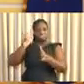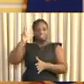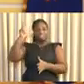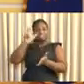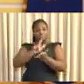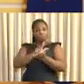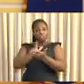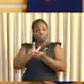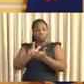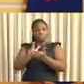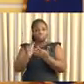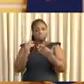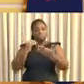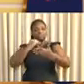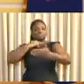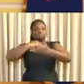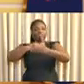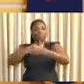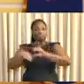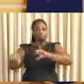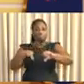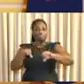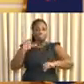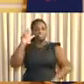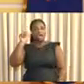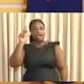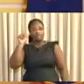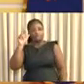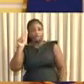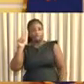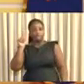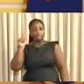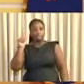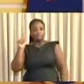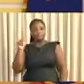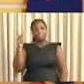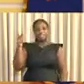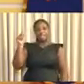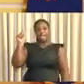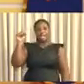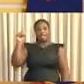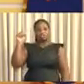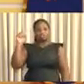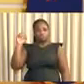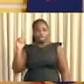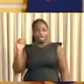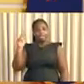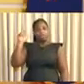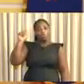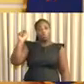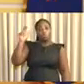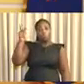3-week-old restriction on movements in the Greater Accra Metropolitan Area and Kasoa, and the Greater